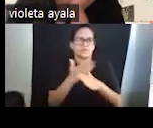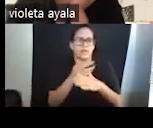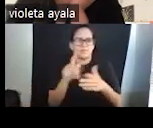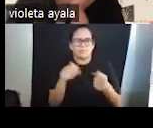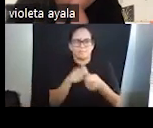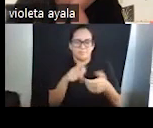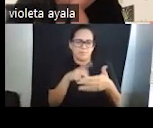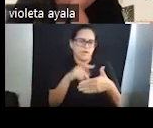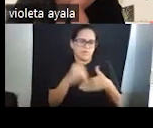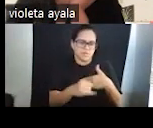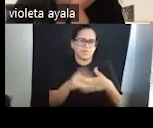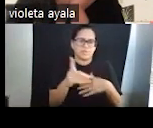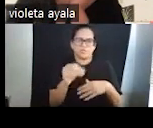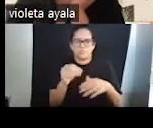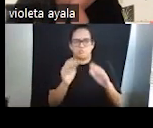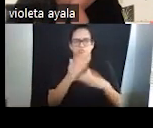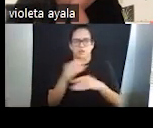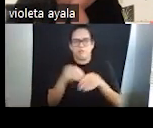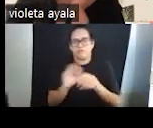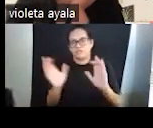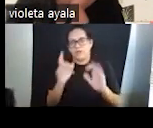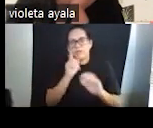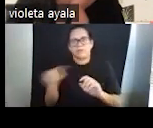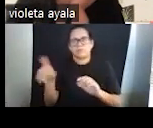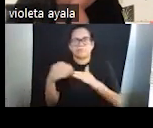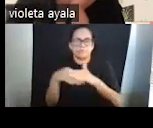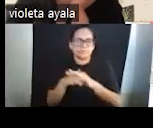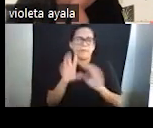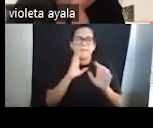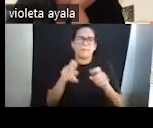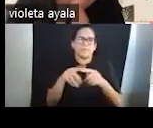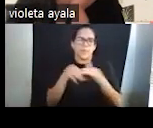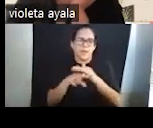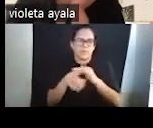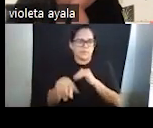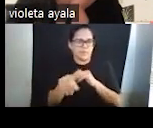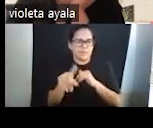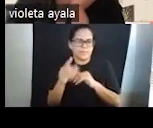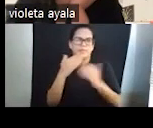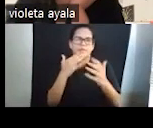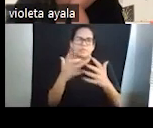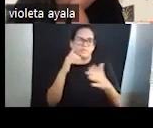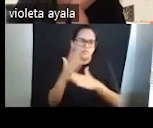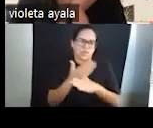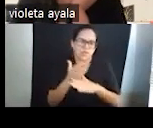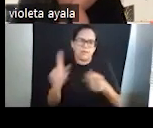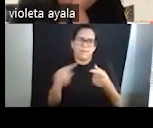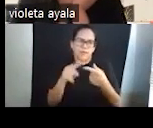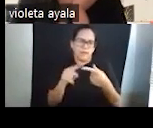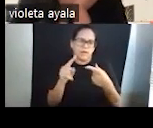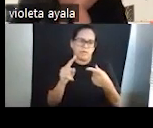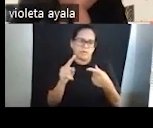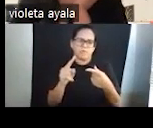do share them in the chat for those tuning in to be able to access them. Violeta, thanks so much for sharing about